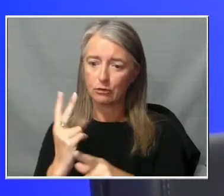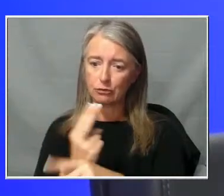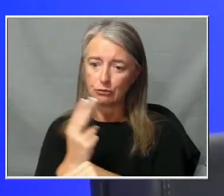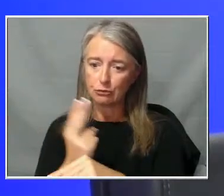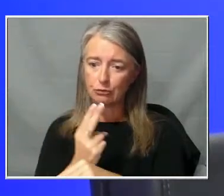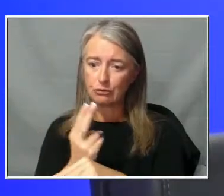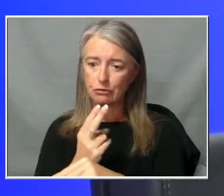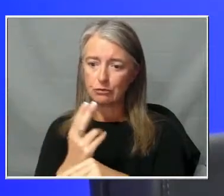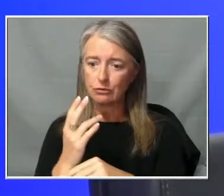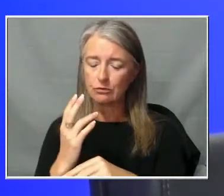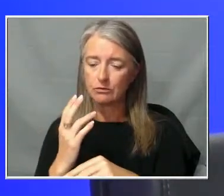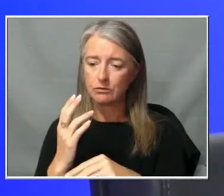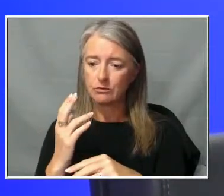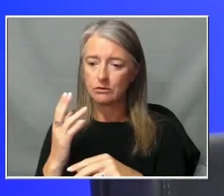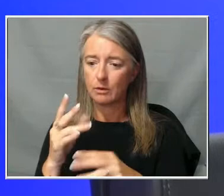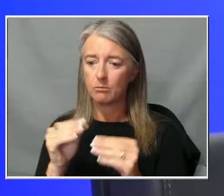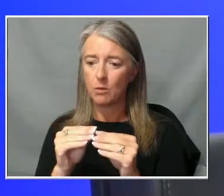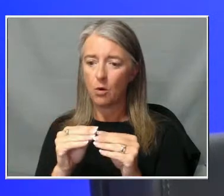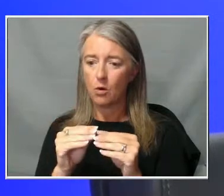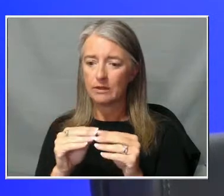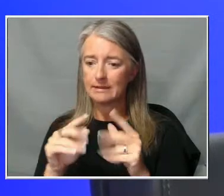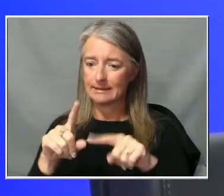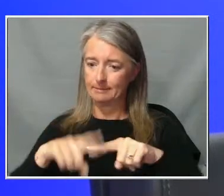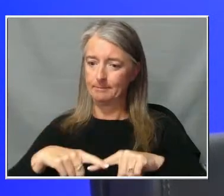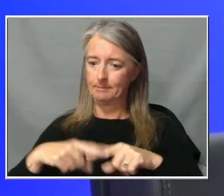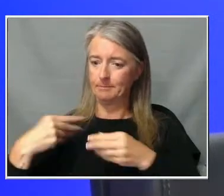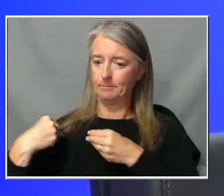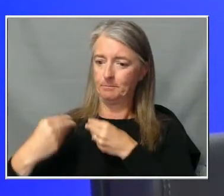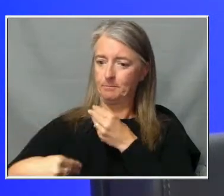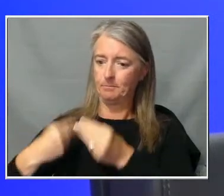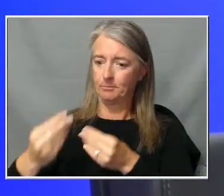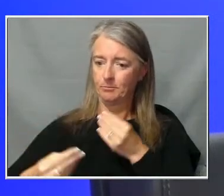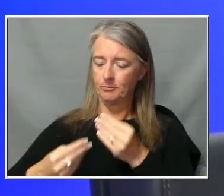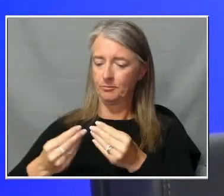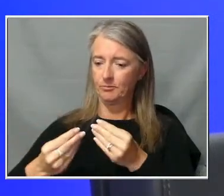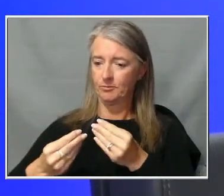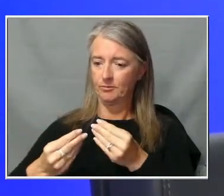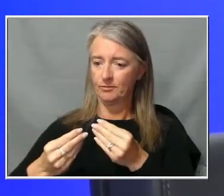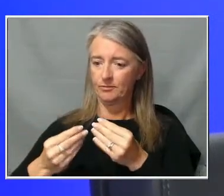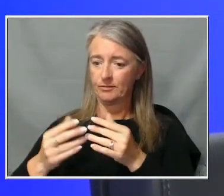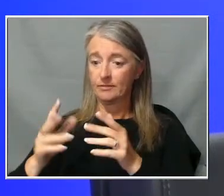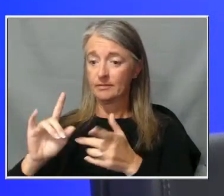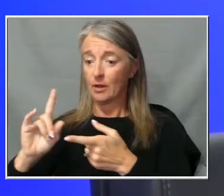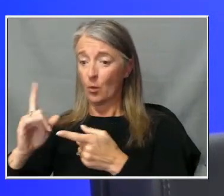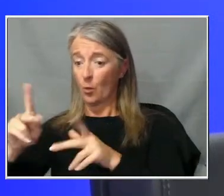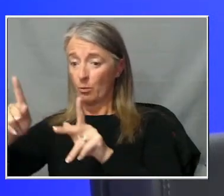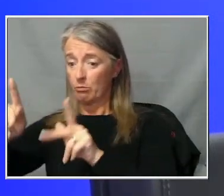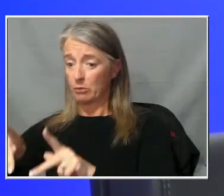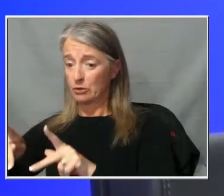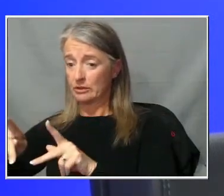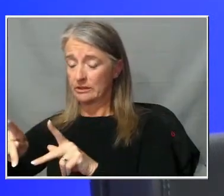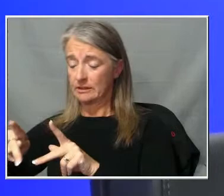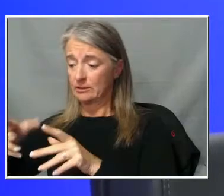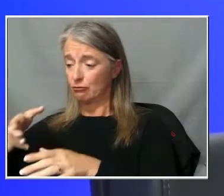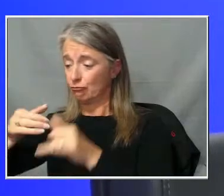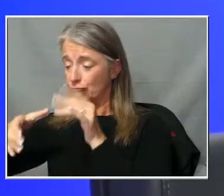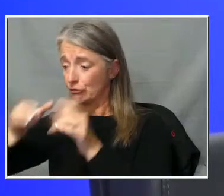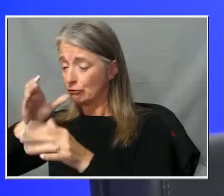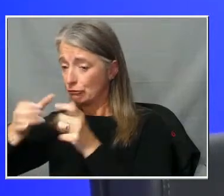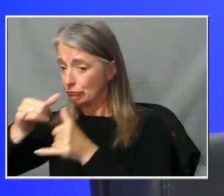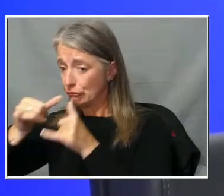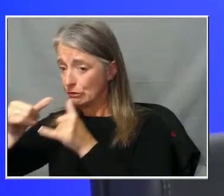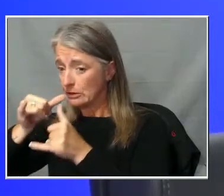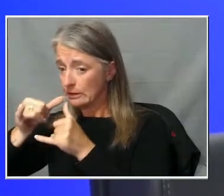higher risk. So somebody drinking same amount of drink versus another friend might not develop the complications. It all depends on